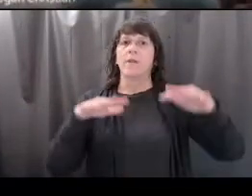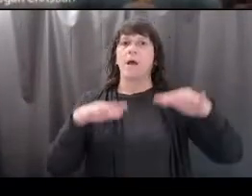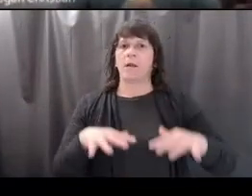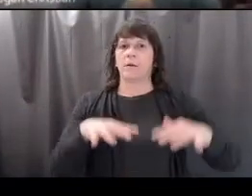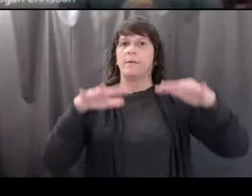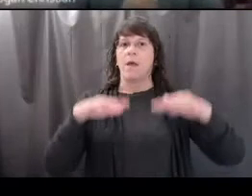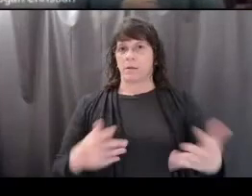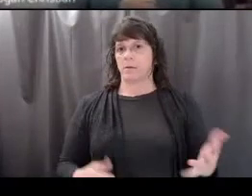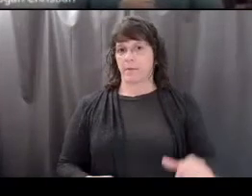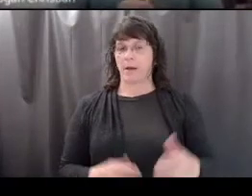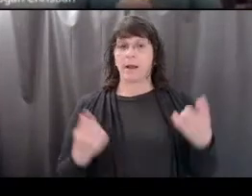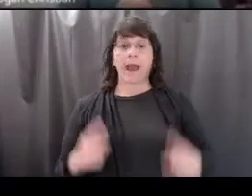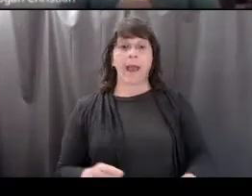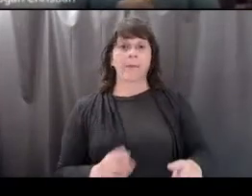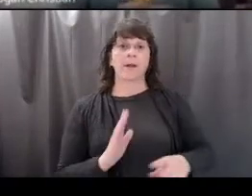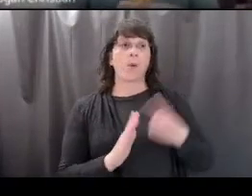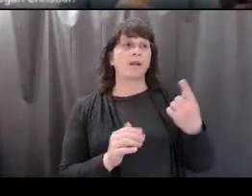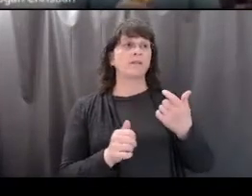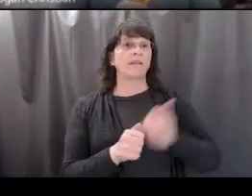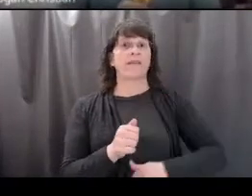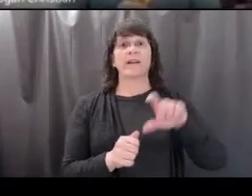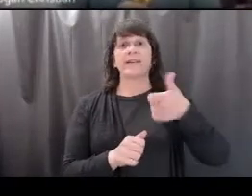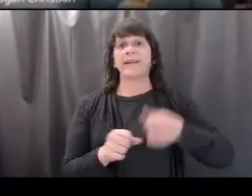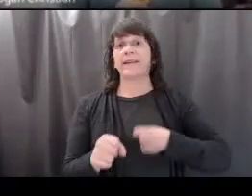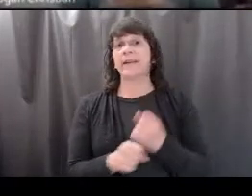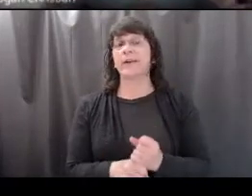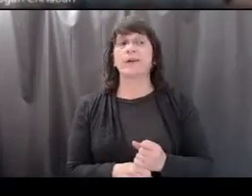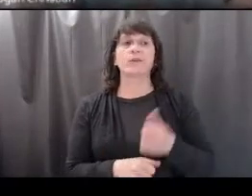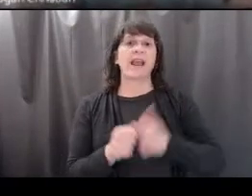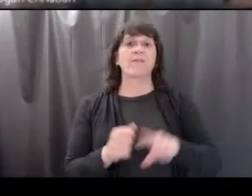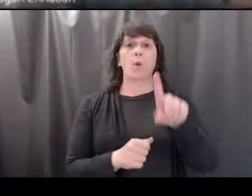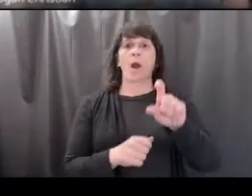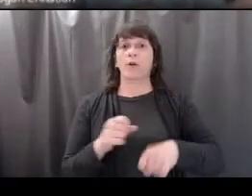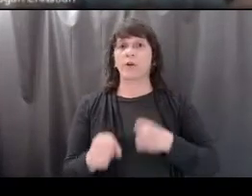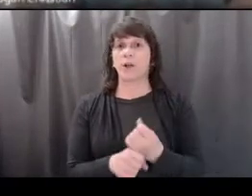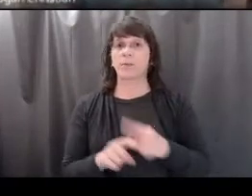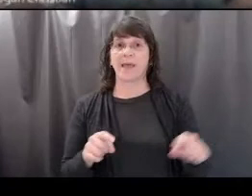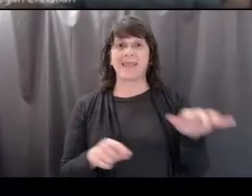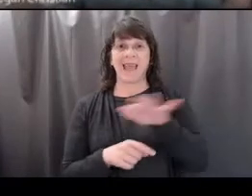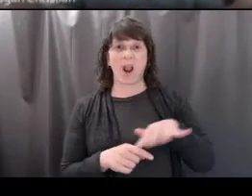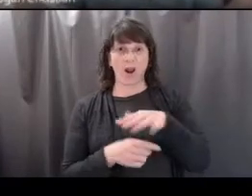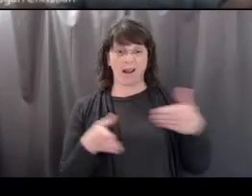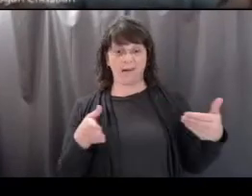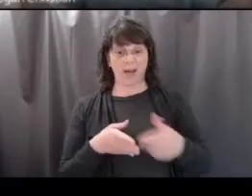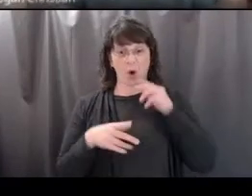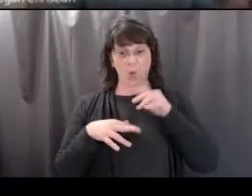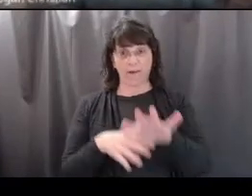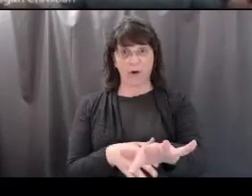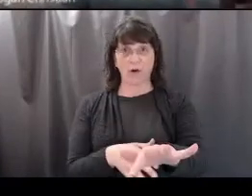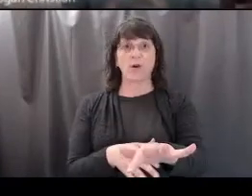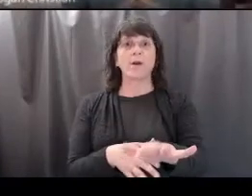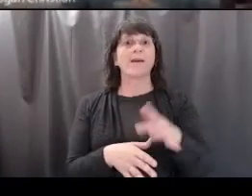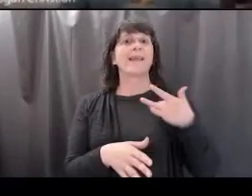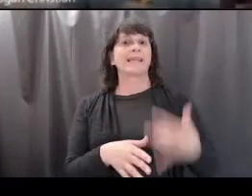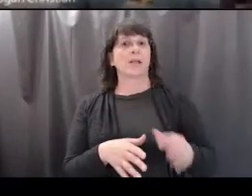floods. So that could happen once every 10 years or 100 years, but it's the area adjacent to a river or body of water that does